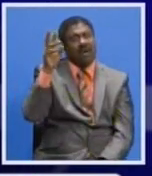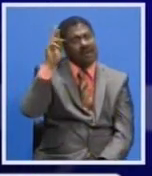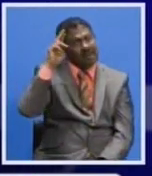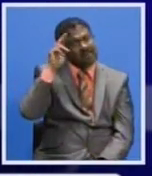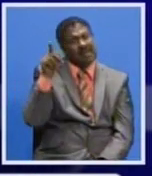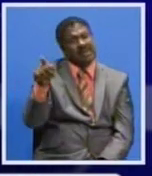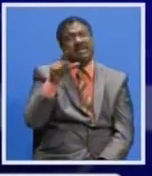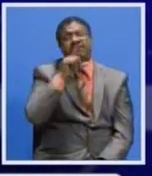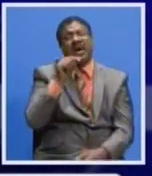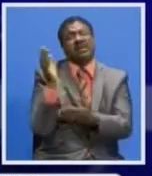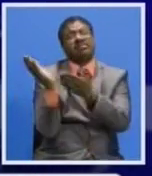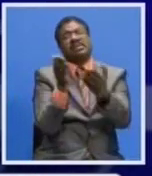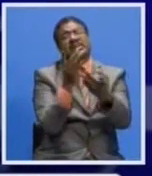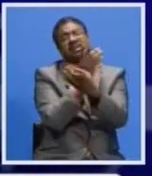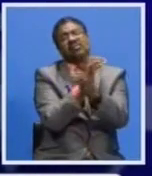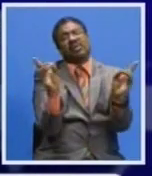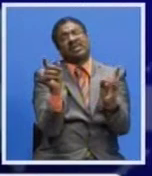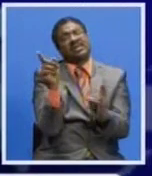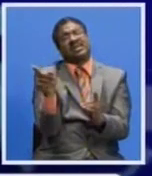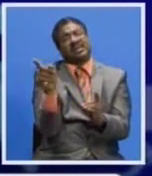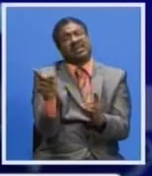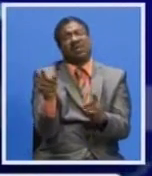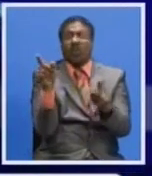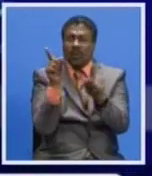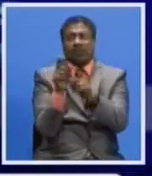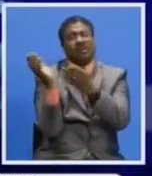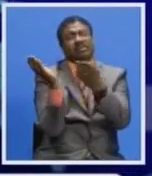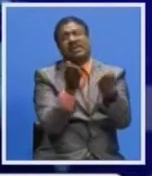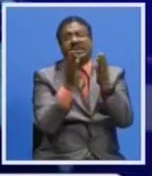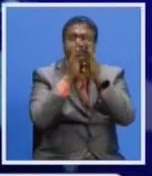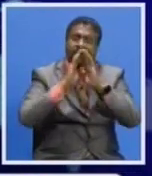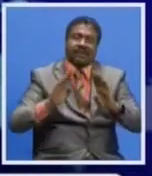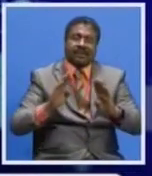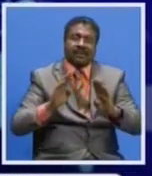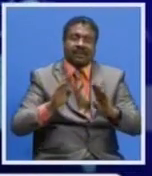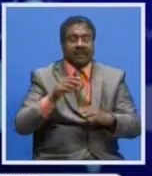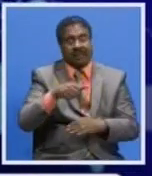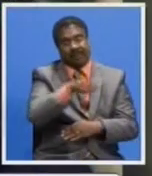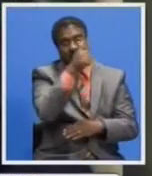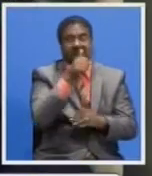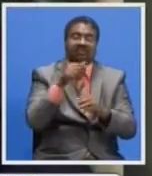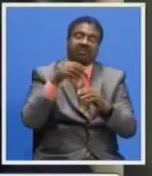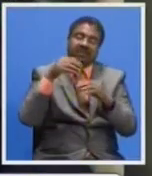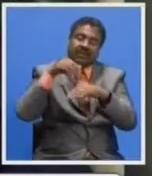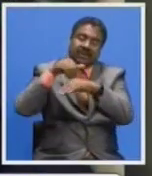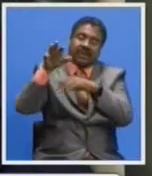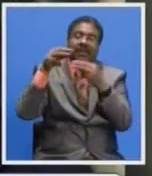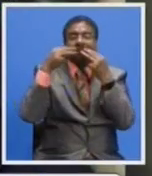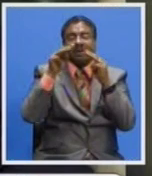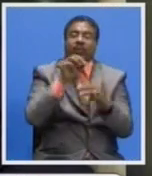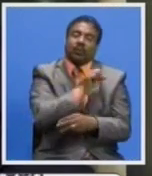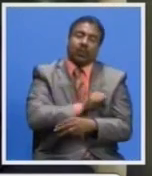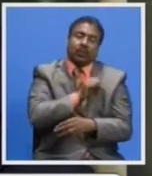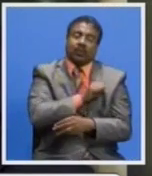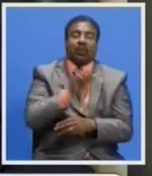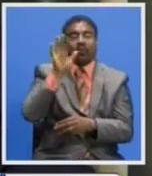the promotion of democracy and advancement of peace. In his message of condolences to Tunisia's Speaker of Parliament,